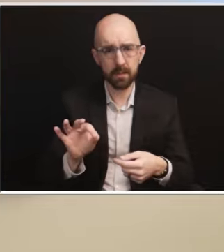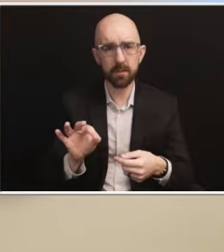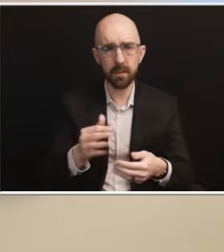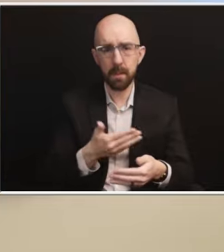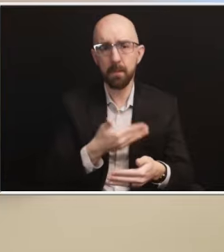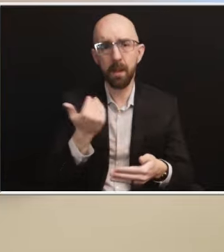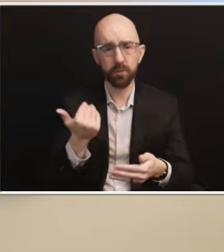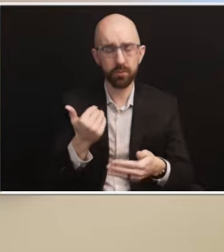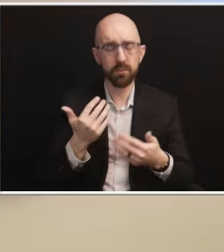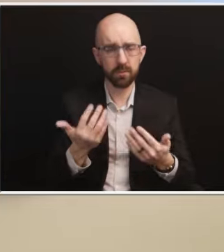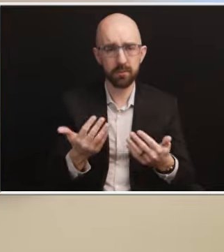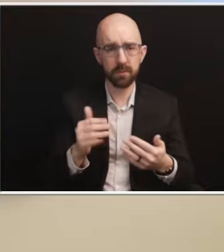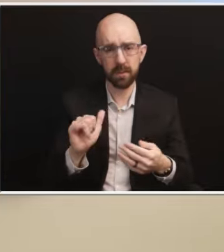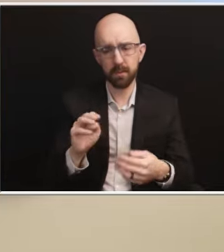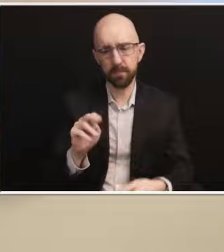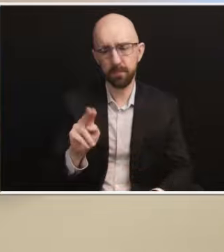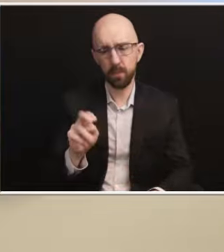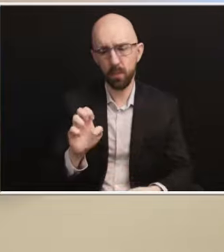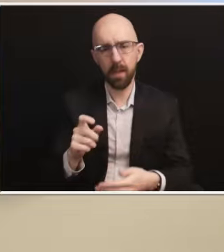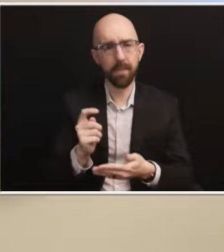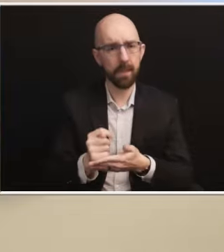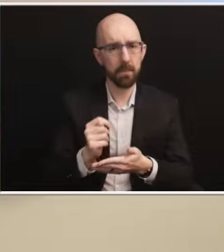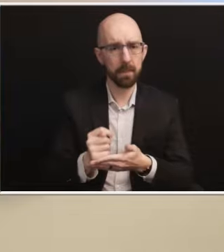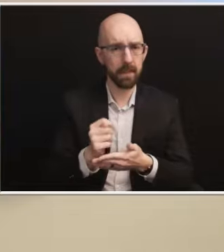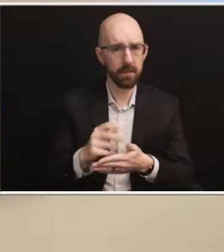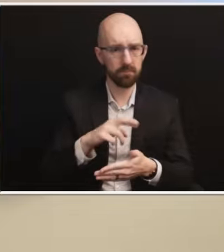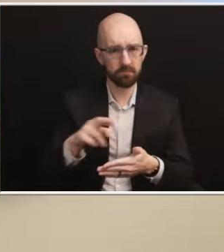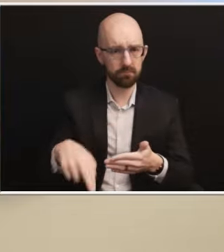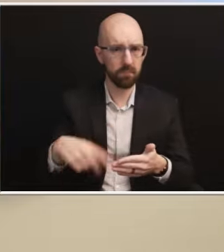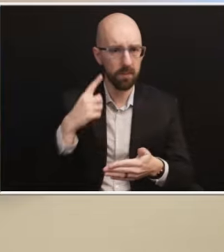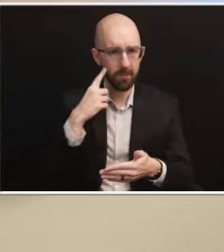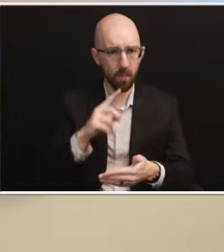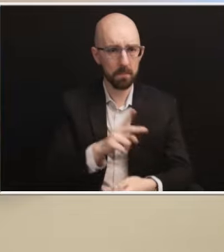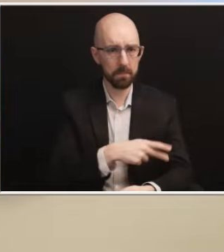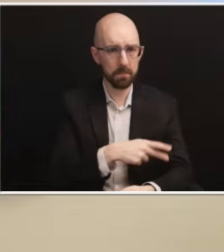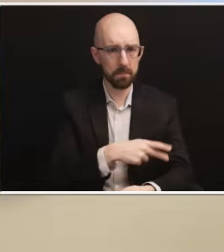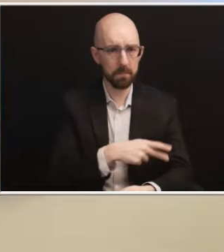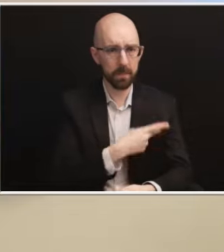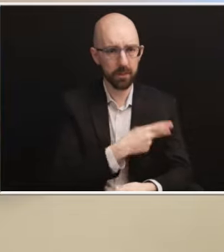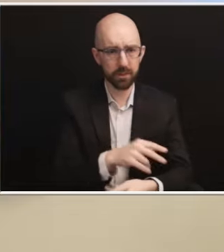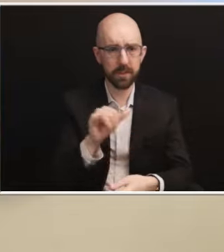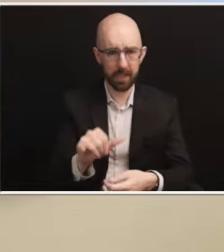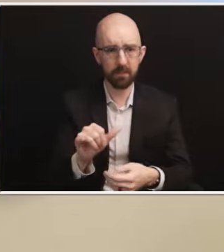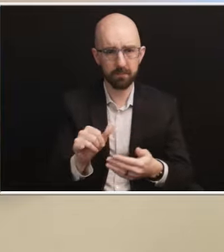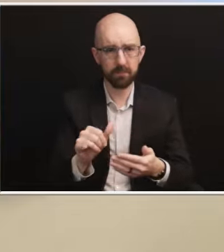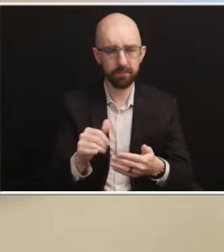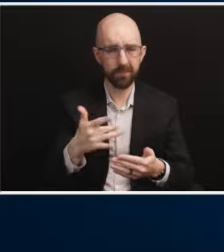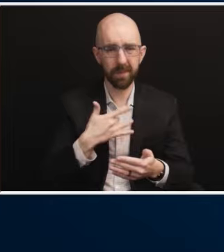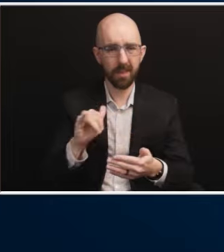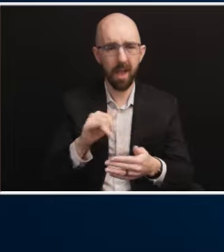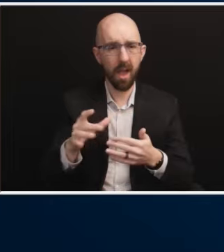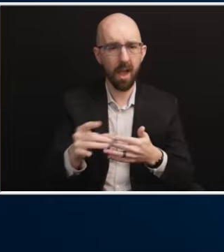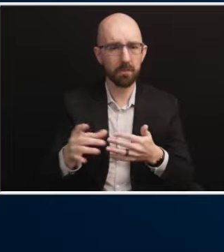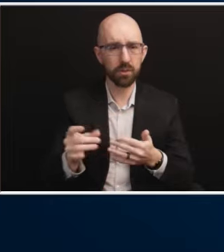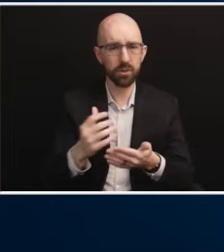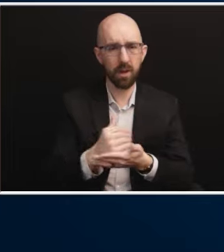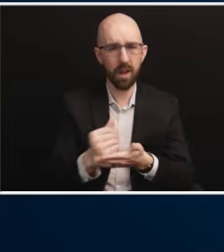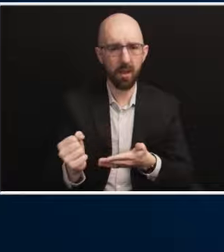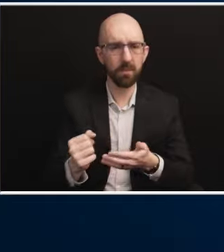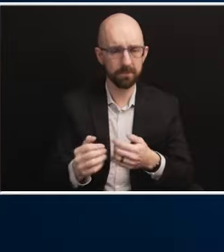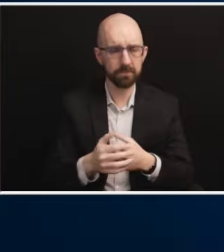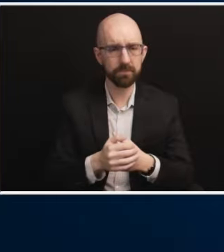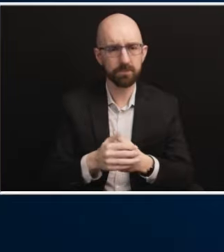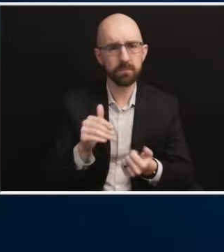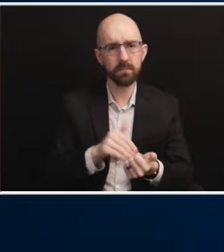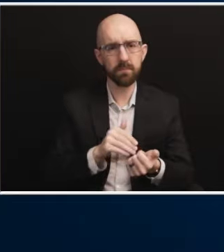better immune therapy for our patients that have run out of options. Dr. Al-Rajabi, some more